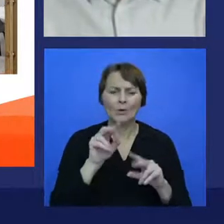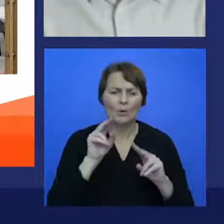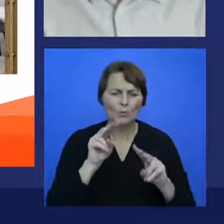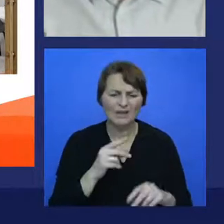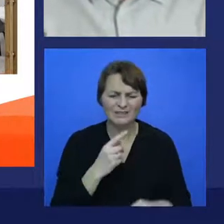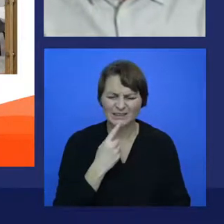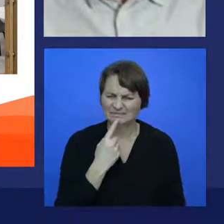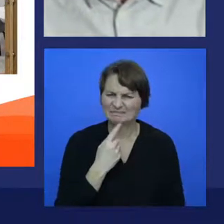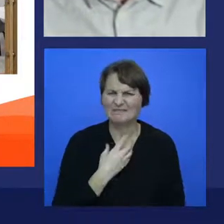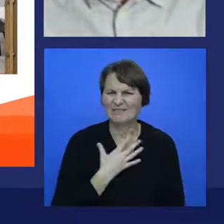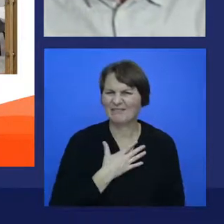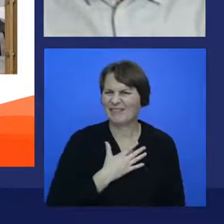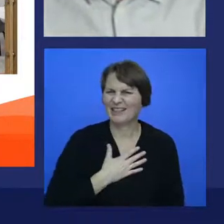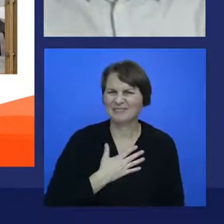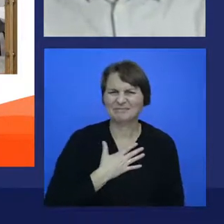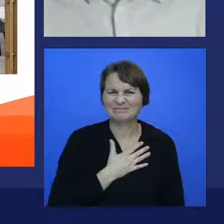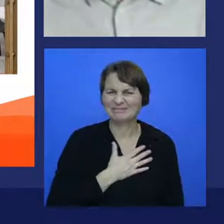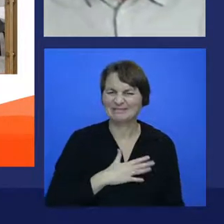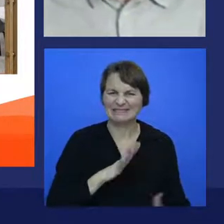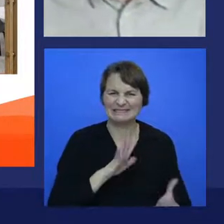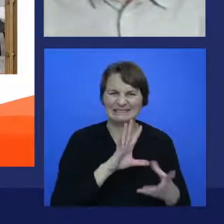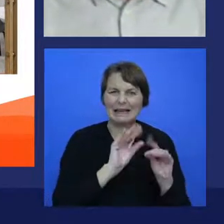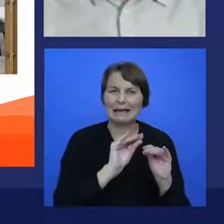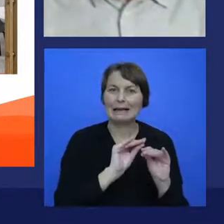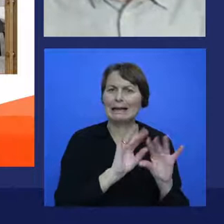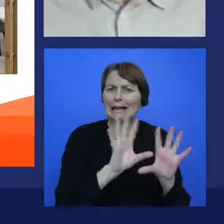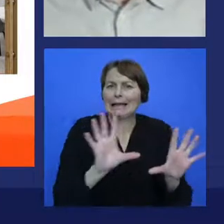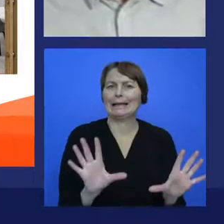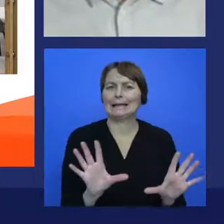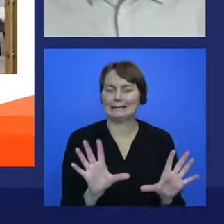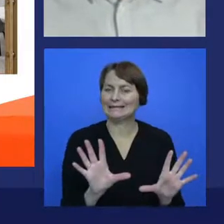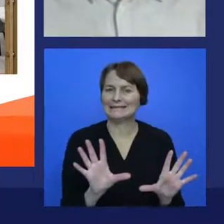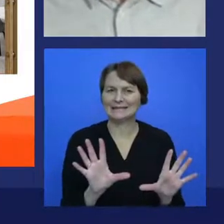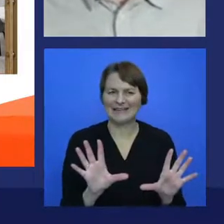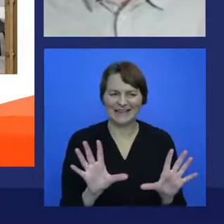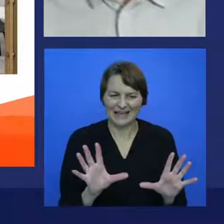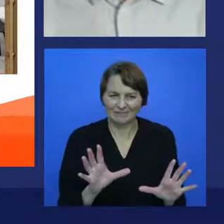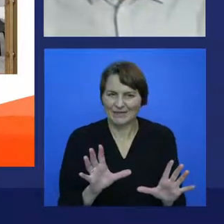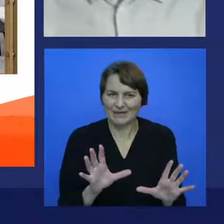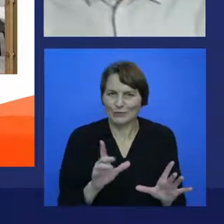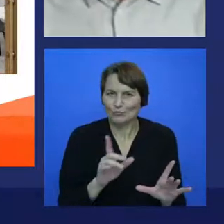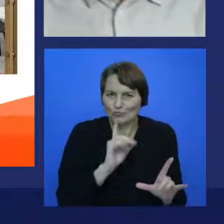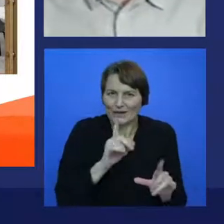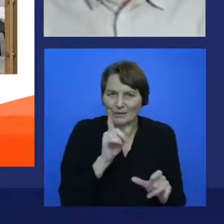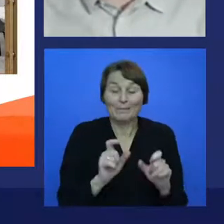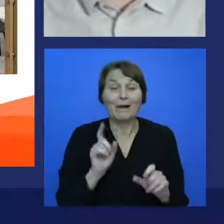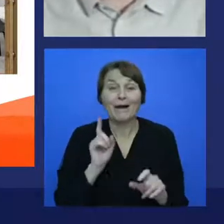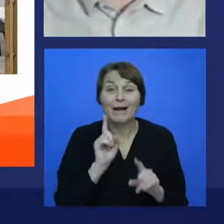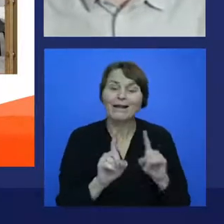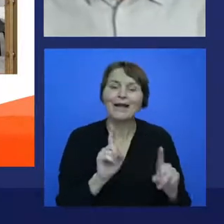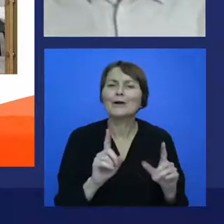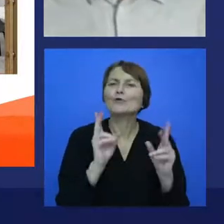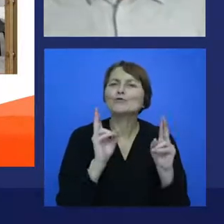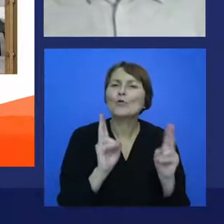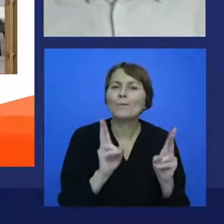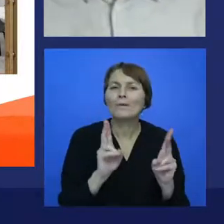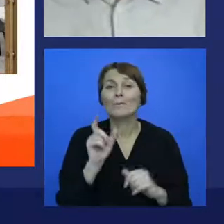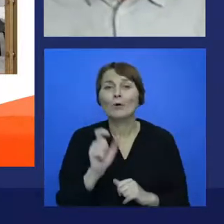unused. It looks too clean. The real offices are always, you know, cluttered with stationery,